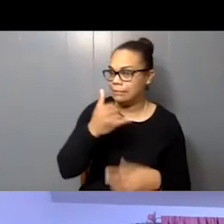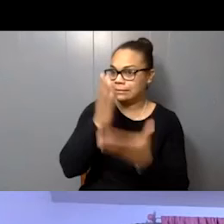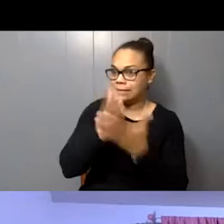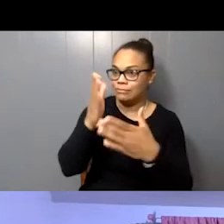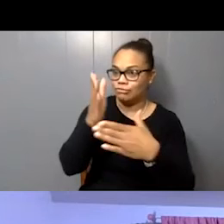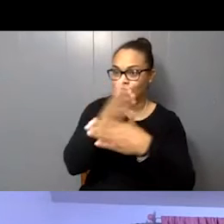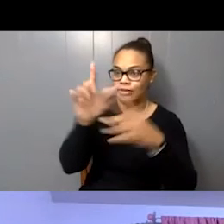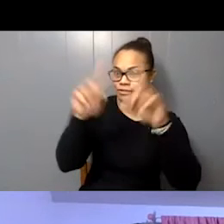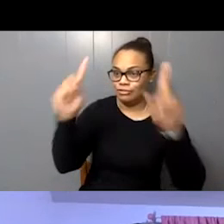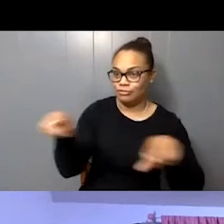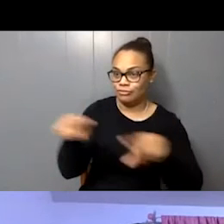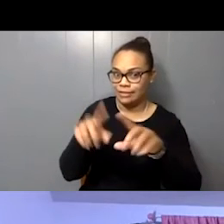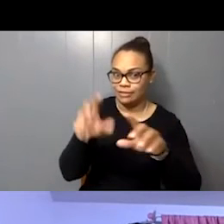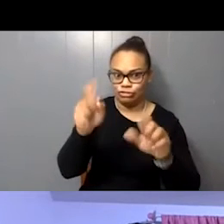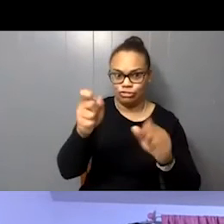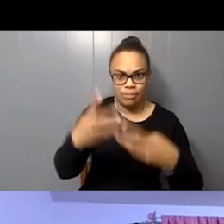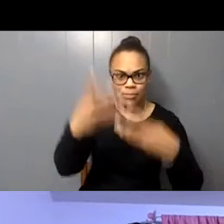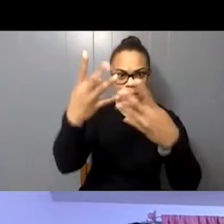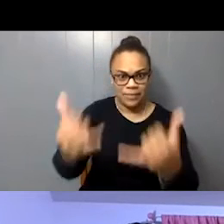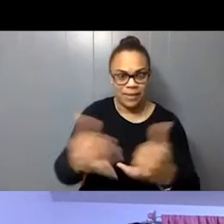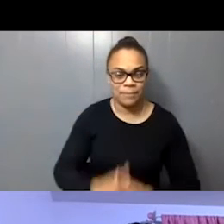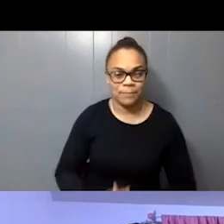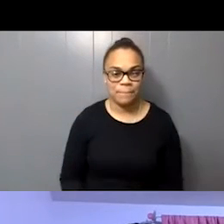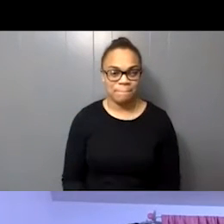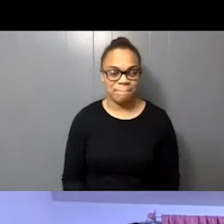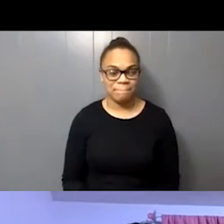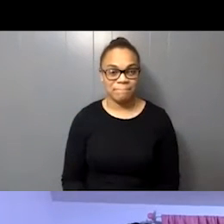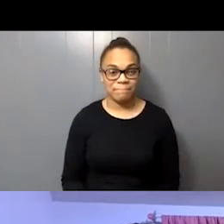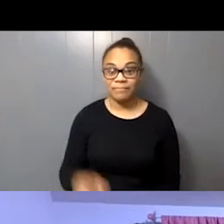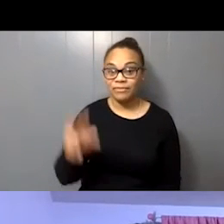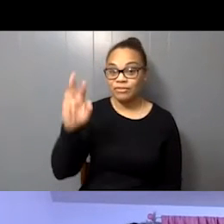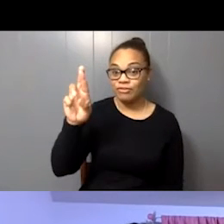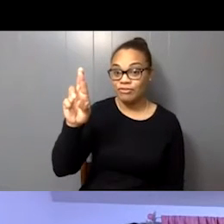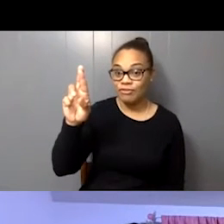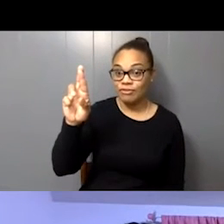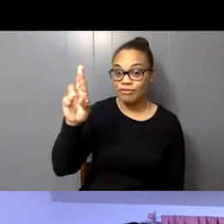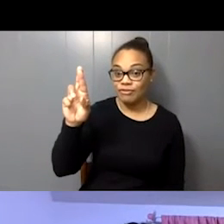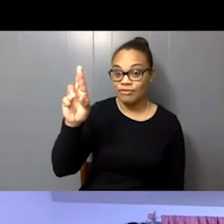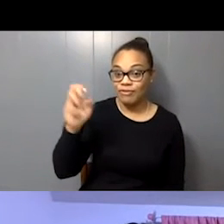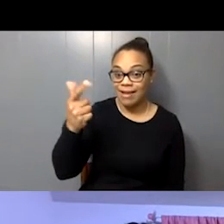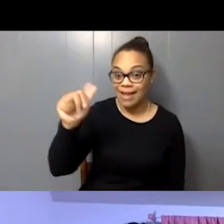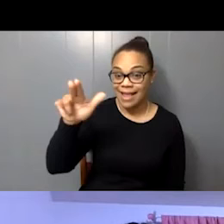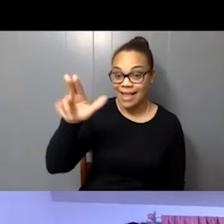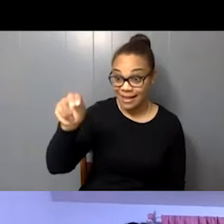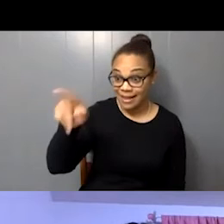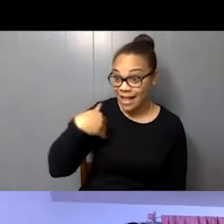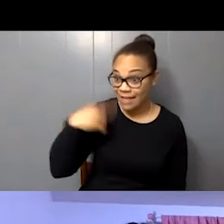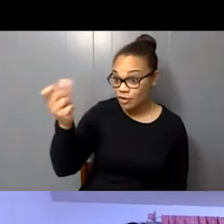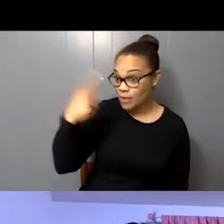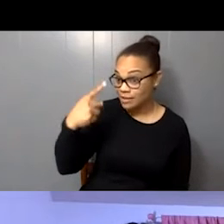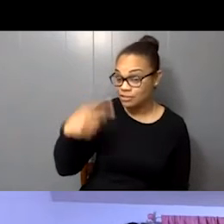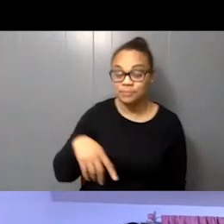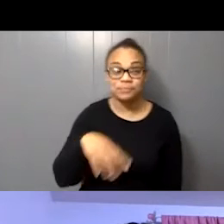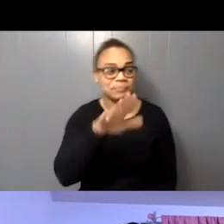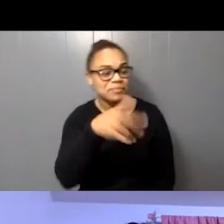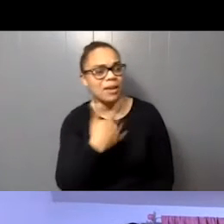So that should be loading, should be coming up. Reagan, do you have a question? I was gonna say my